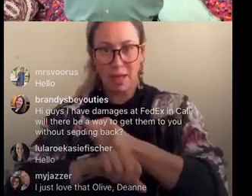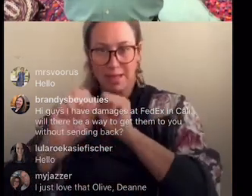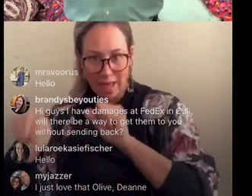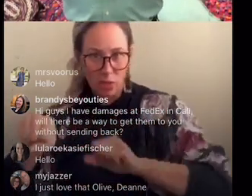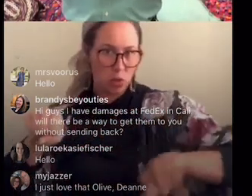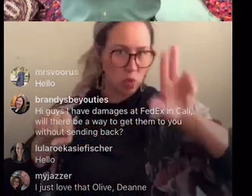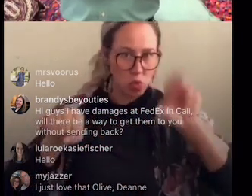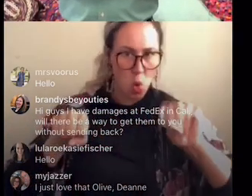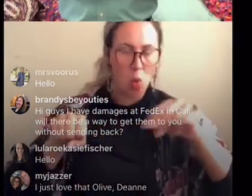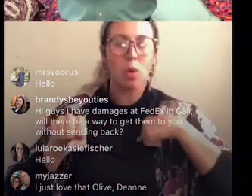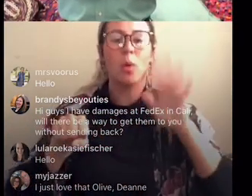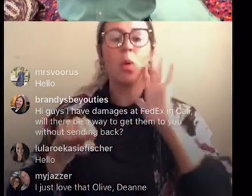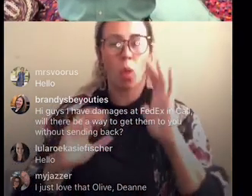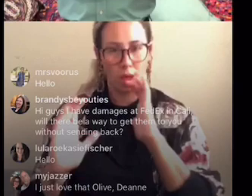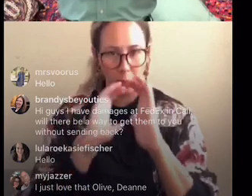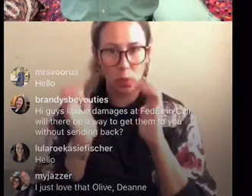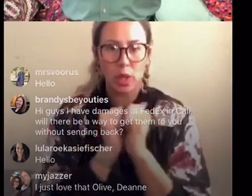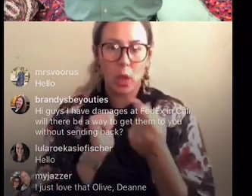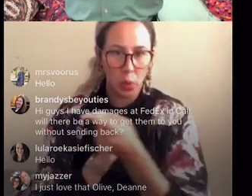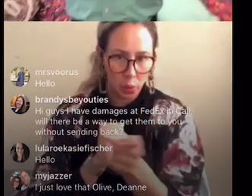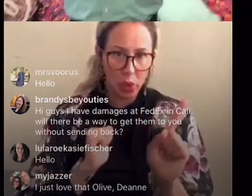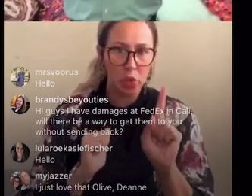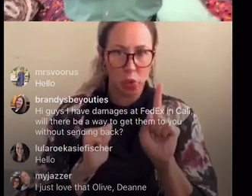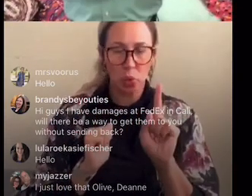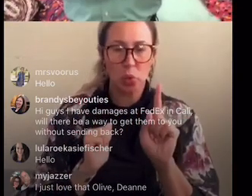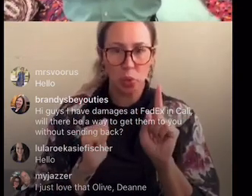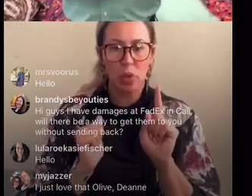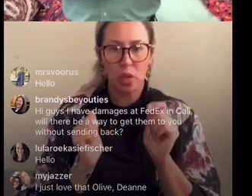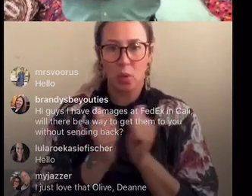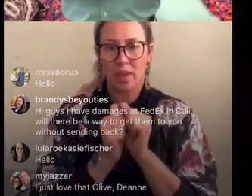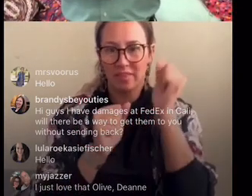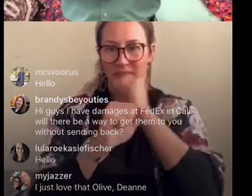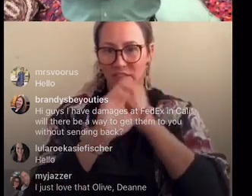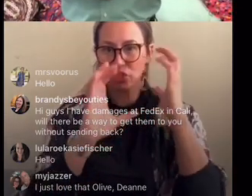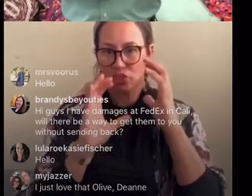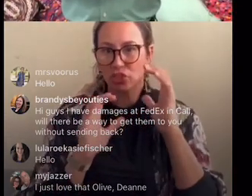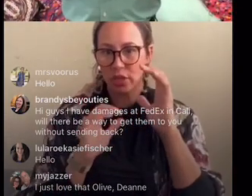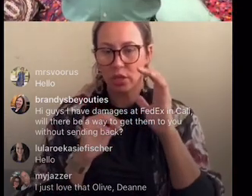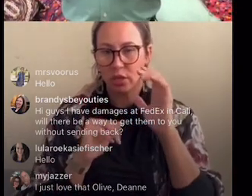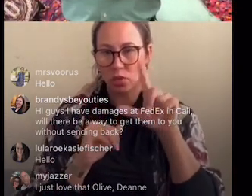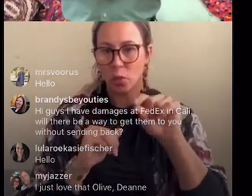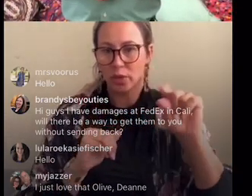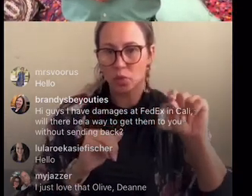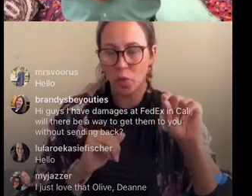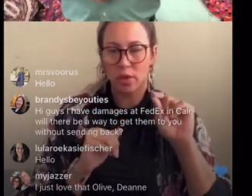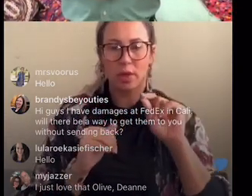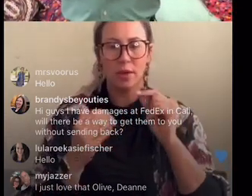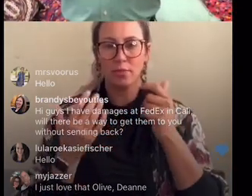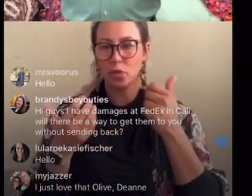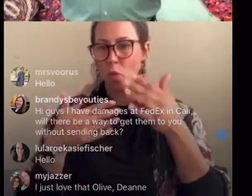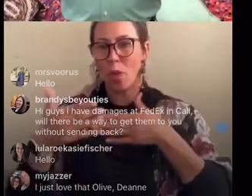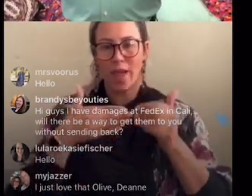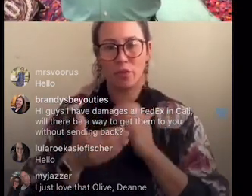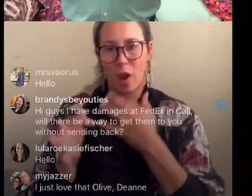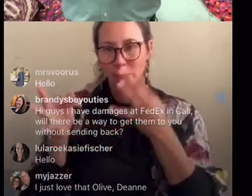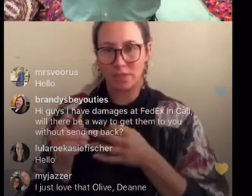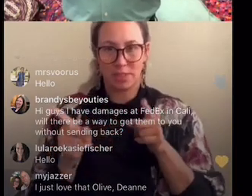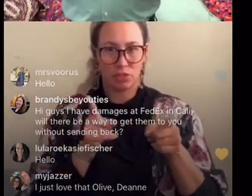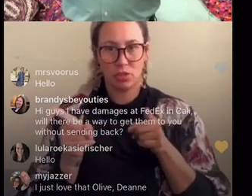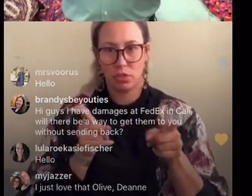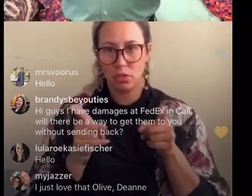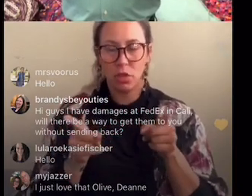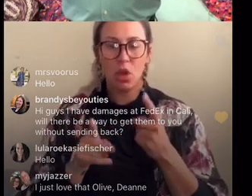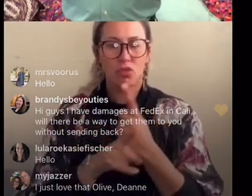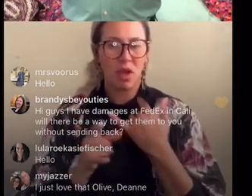will be communicating that with you the moment that we've made a commitment one way or another. Right now, we're keeping options